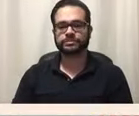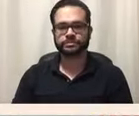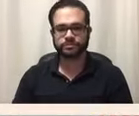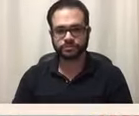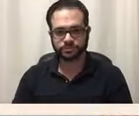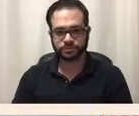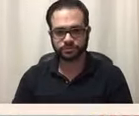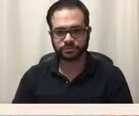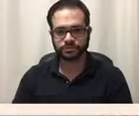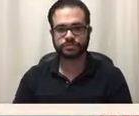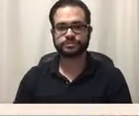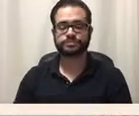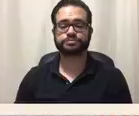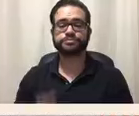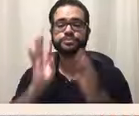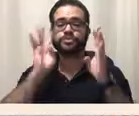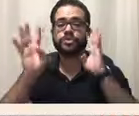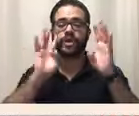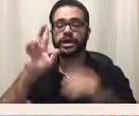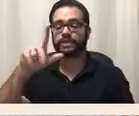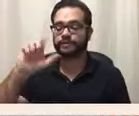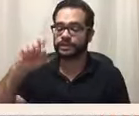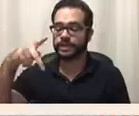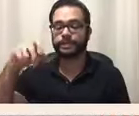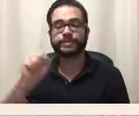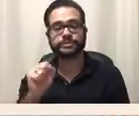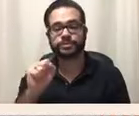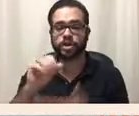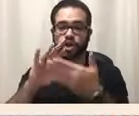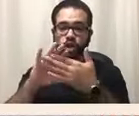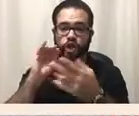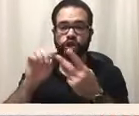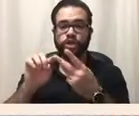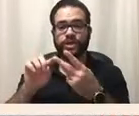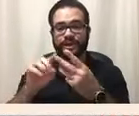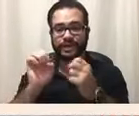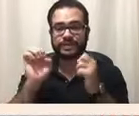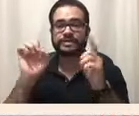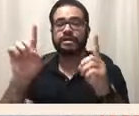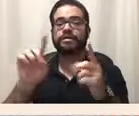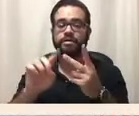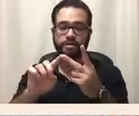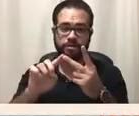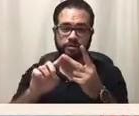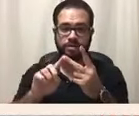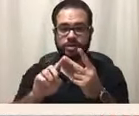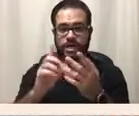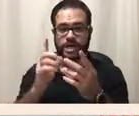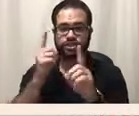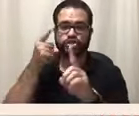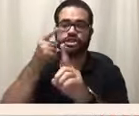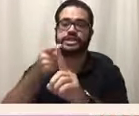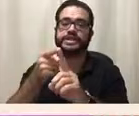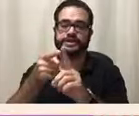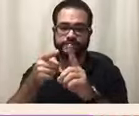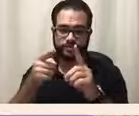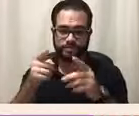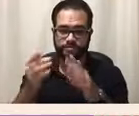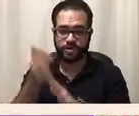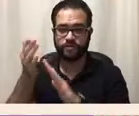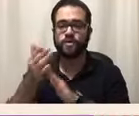Creative Leaps. Learn, excel, achieve, perform, shine. You can find a lot of information about us on our website,